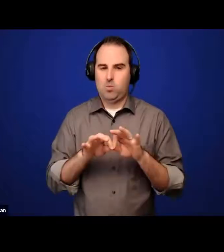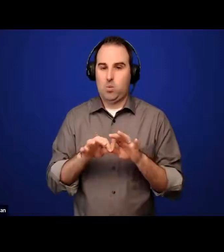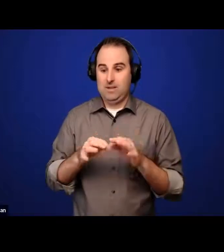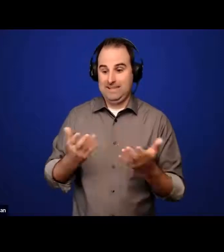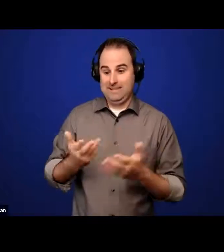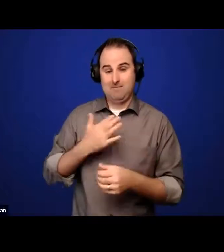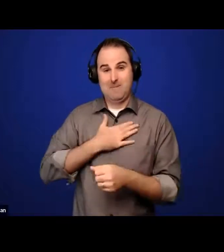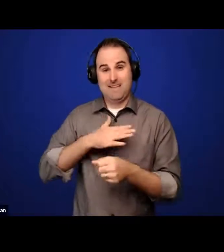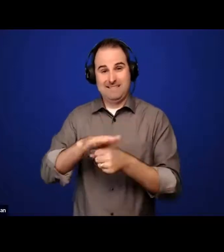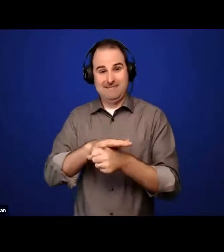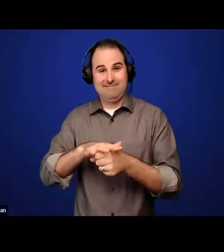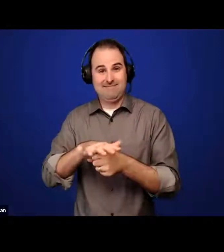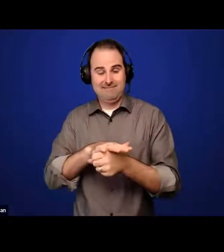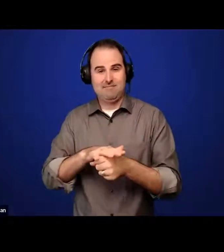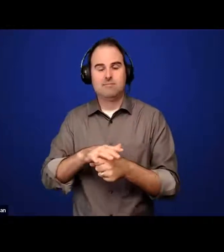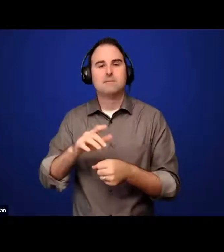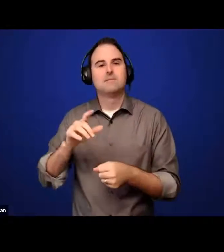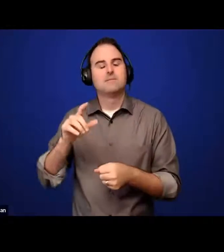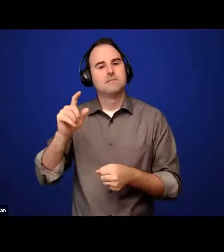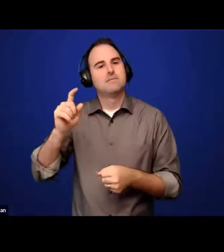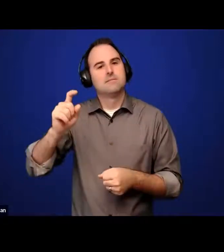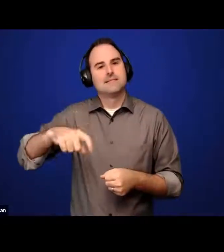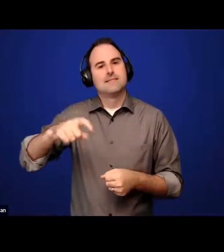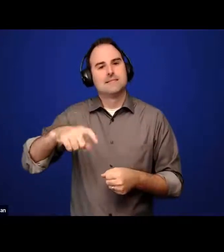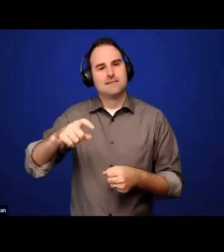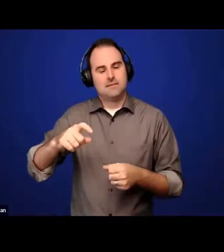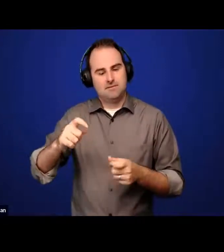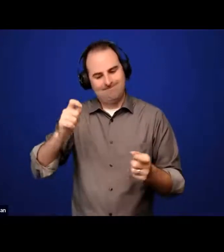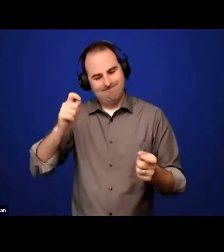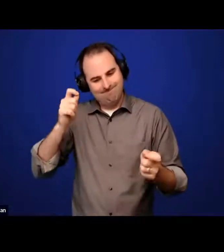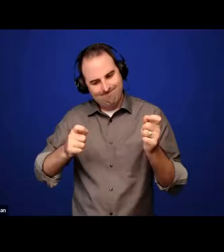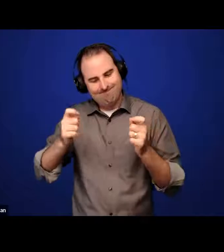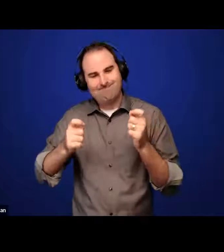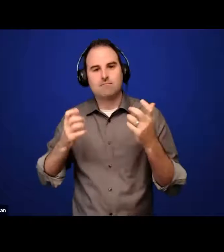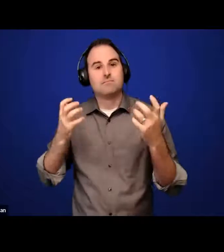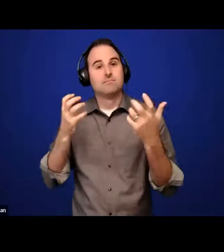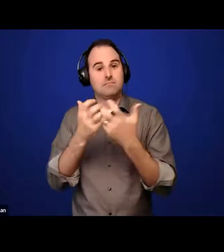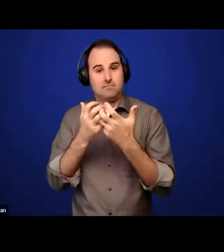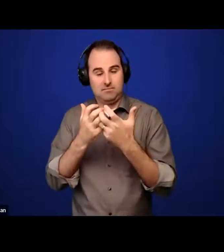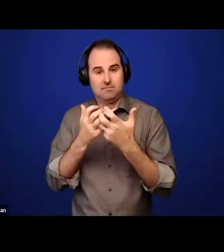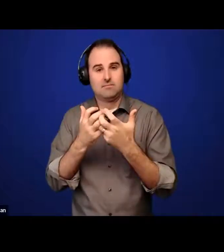And my second thought regard to the whole climate change